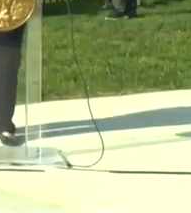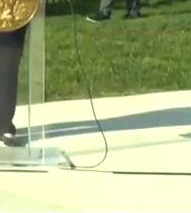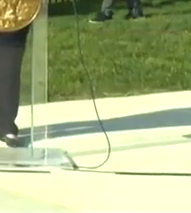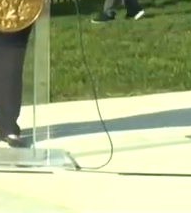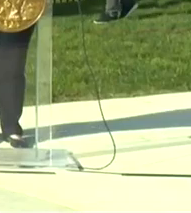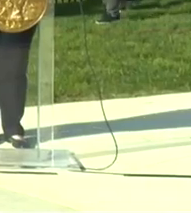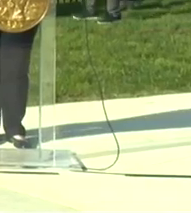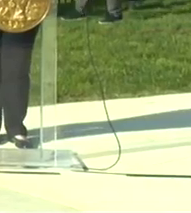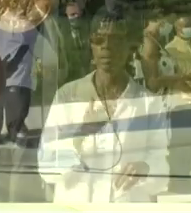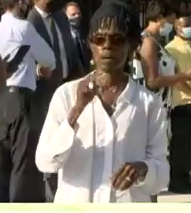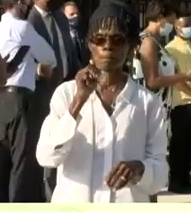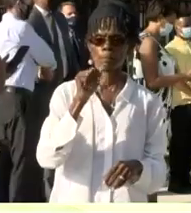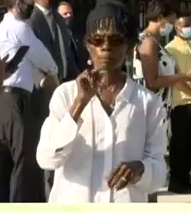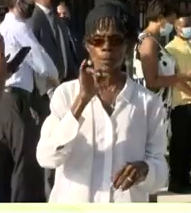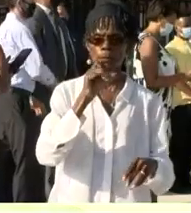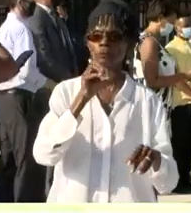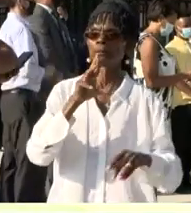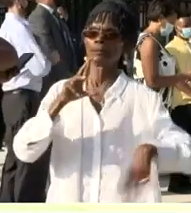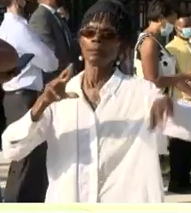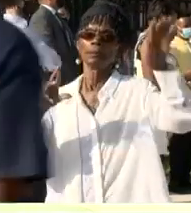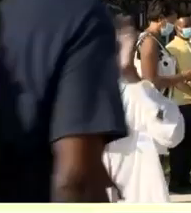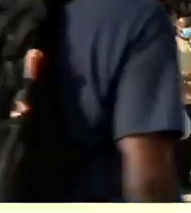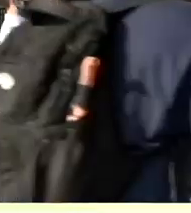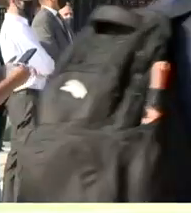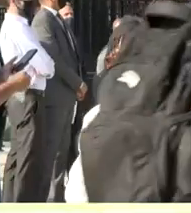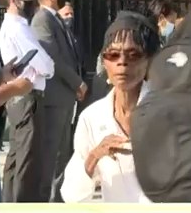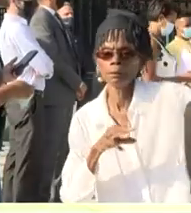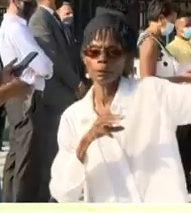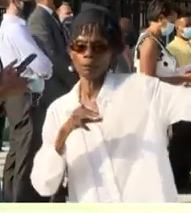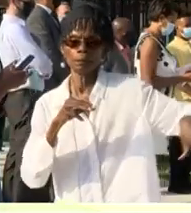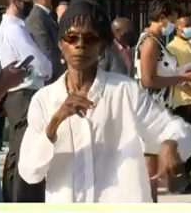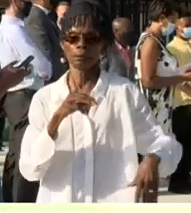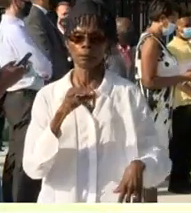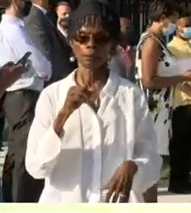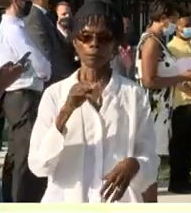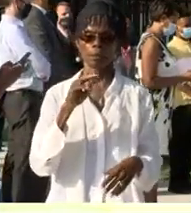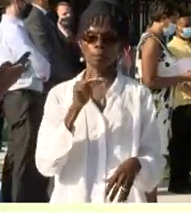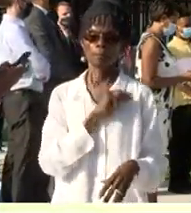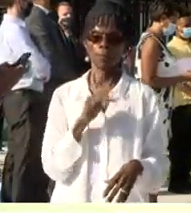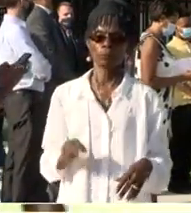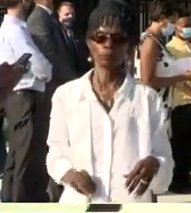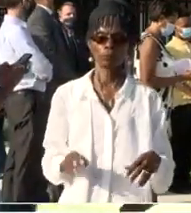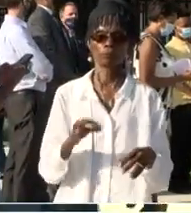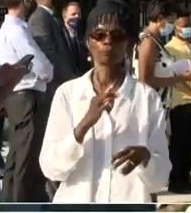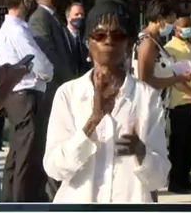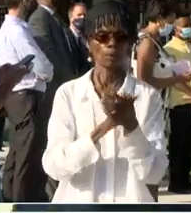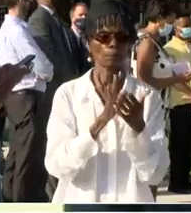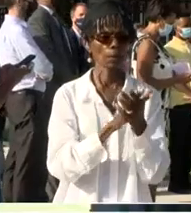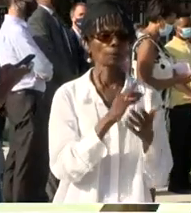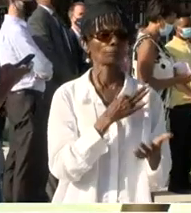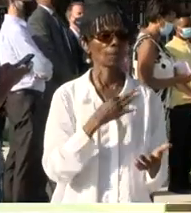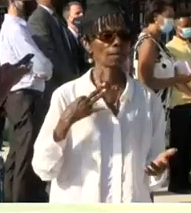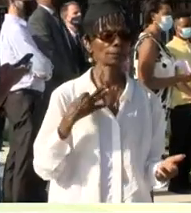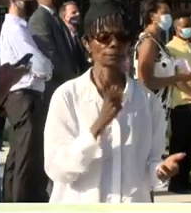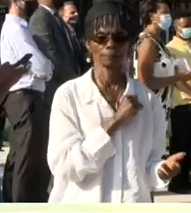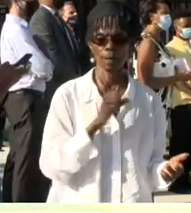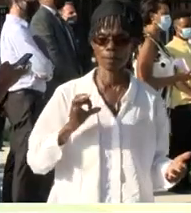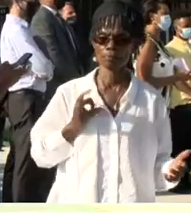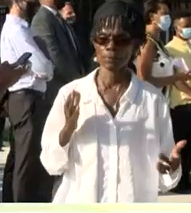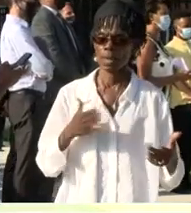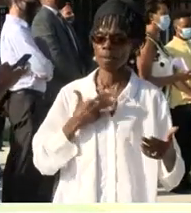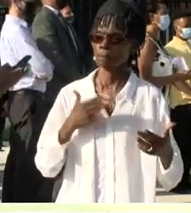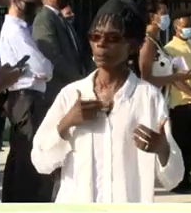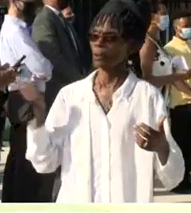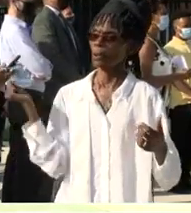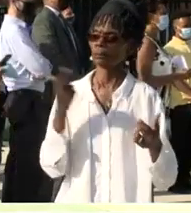Chancellor Farabee, Councilmember Allen, and other community leaders. I appreciate all of your support and your presence.